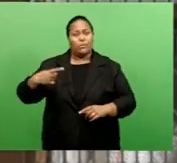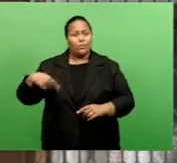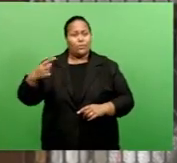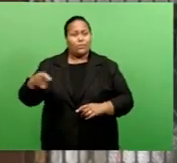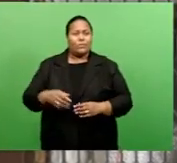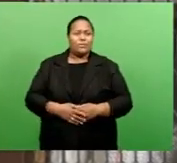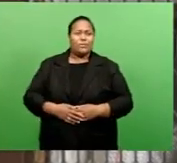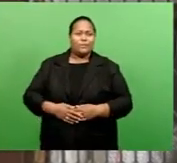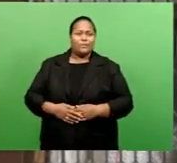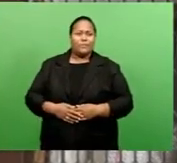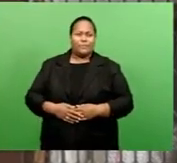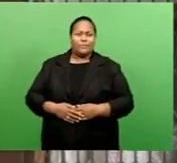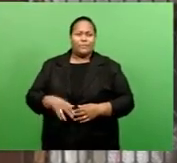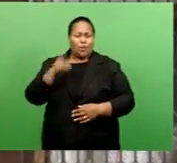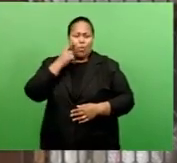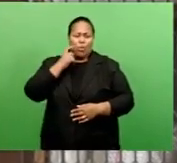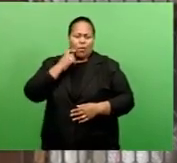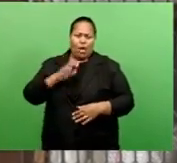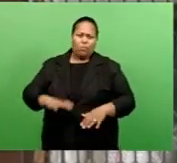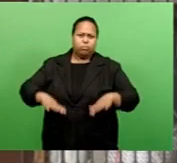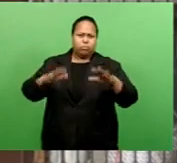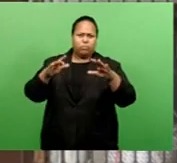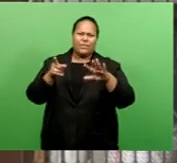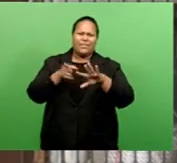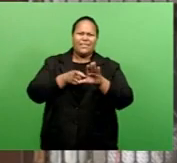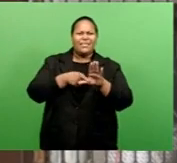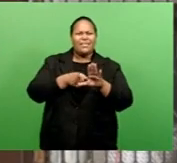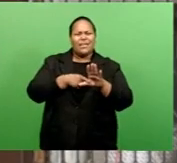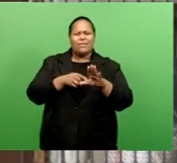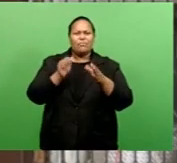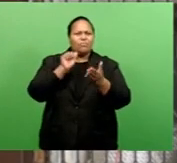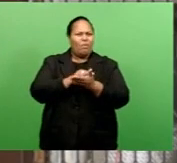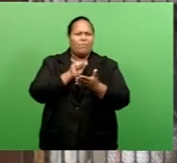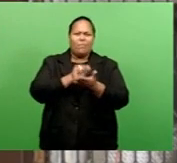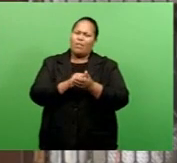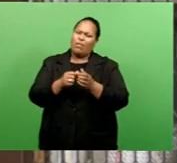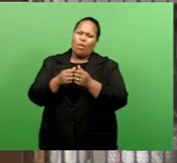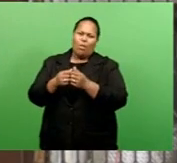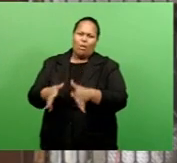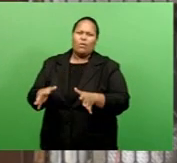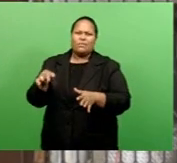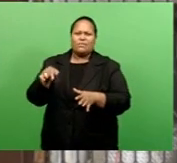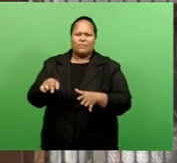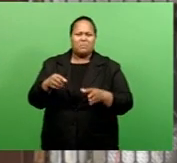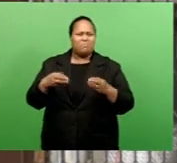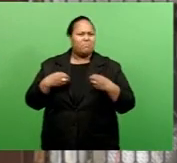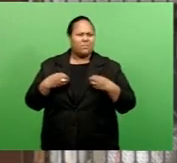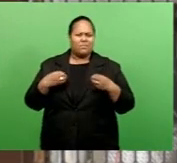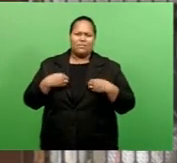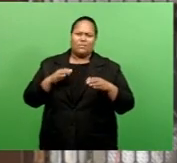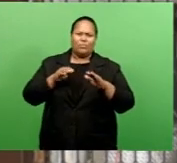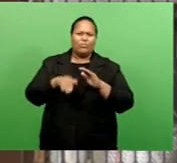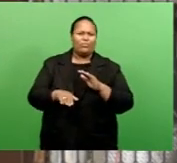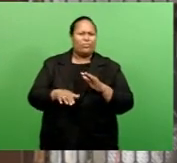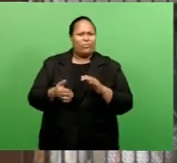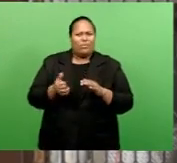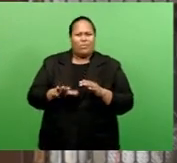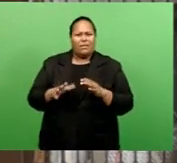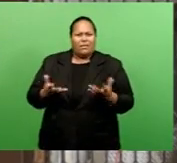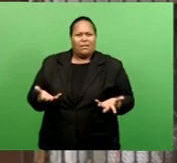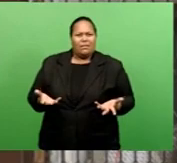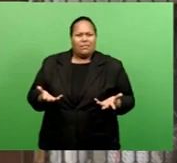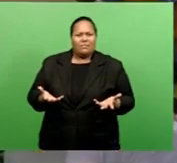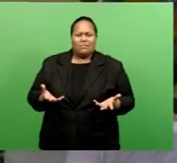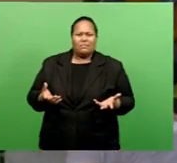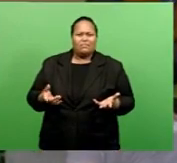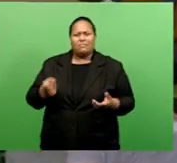inside Masope. So it's quite a loss of stock and even the business as well. So no customer,